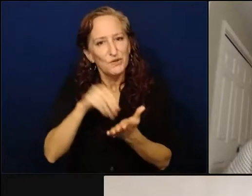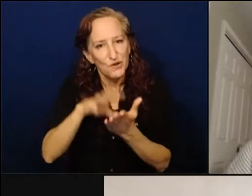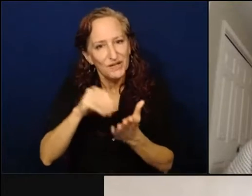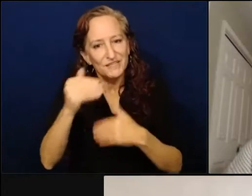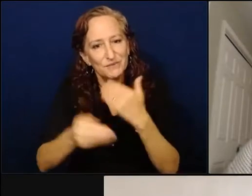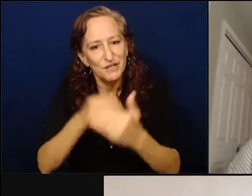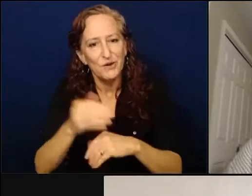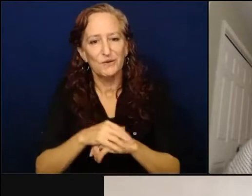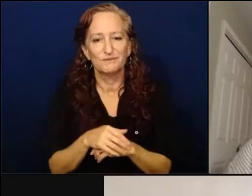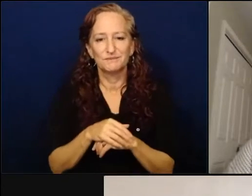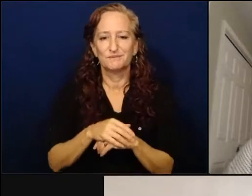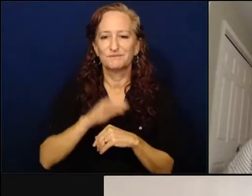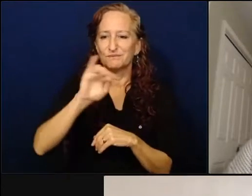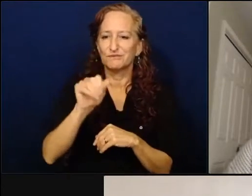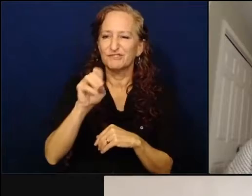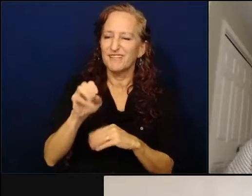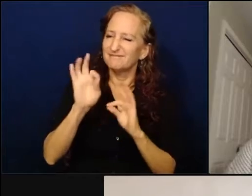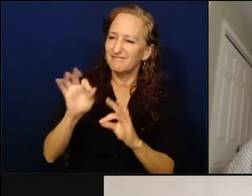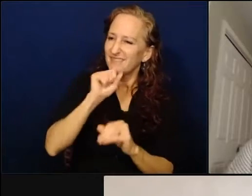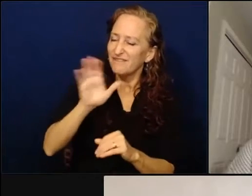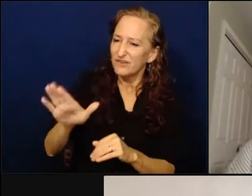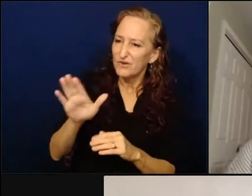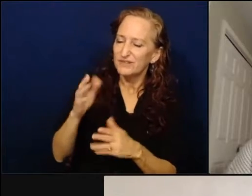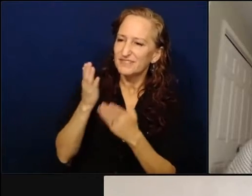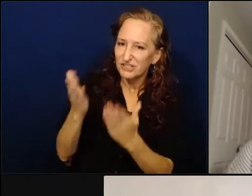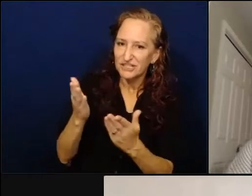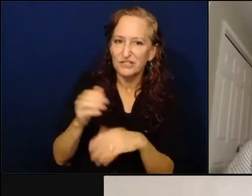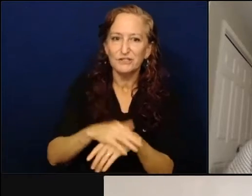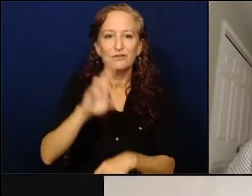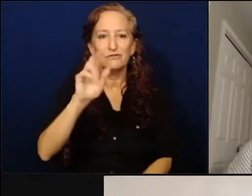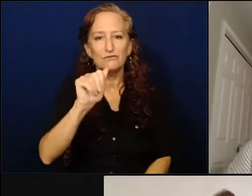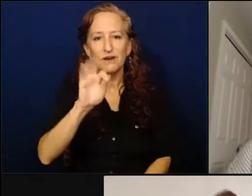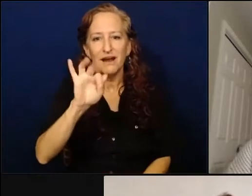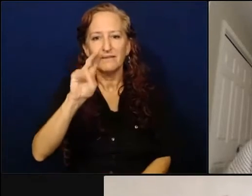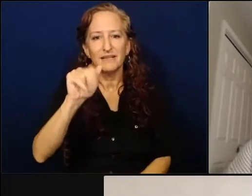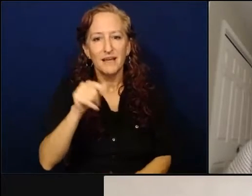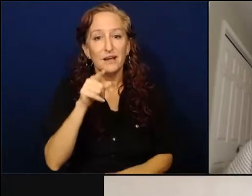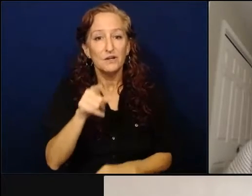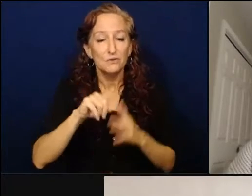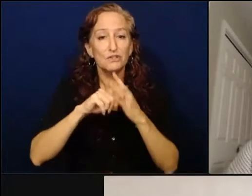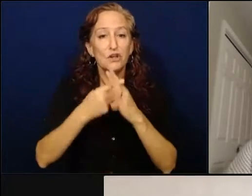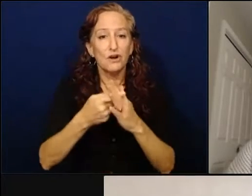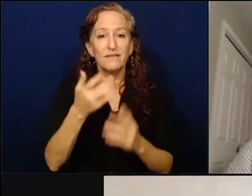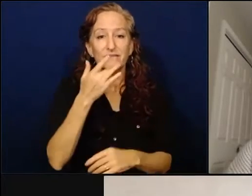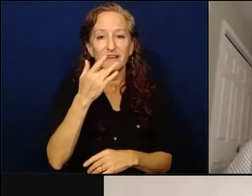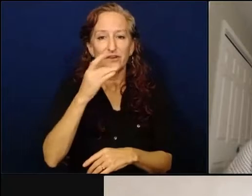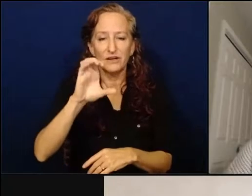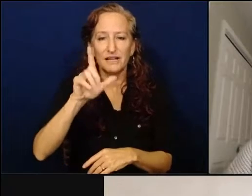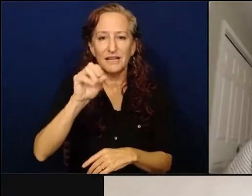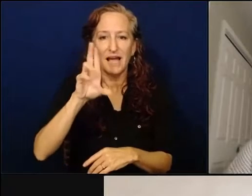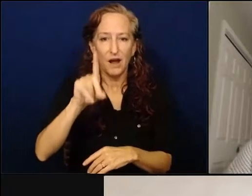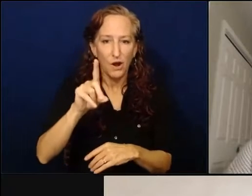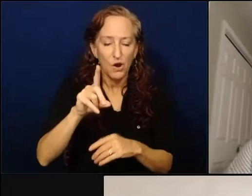suggestions. So Rathna, you started Flavor Cloud with the idea that you could really leverage your experience in customs and supply chain